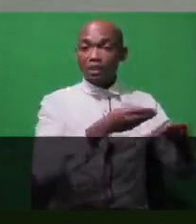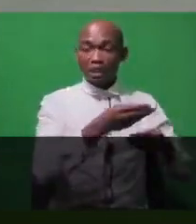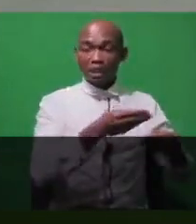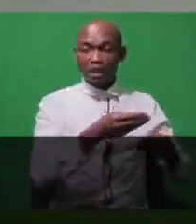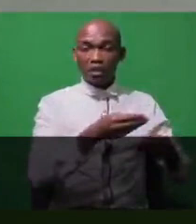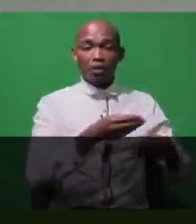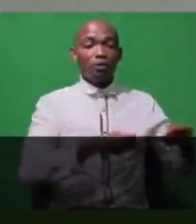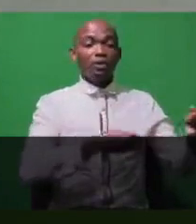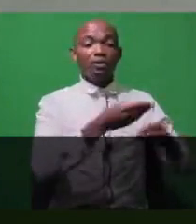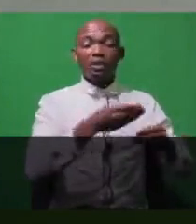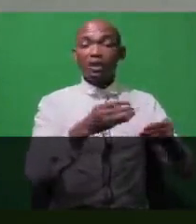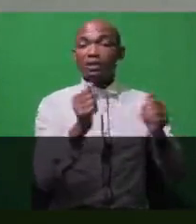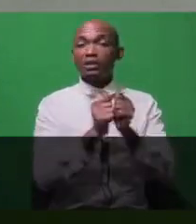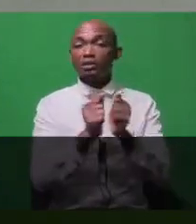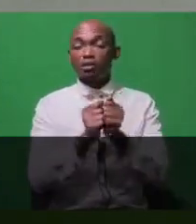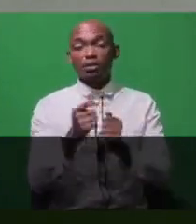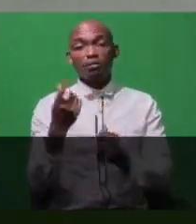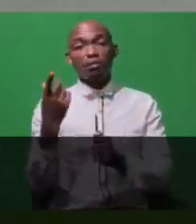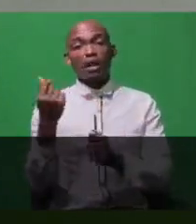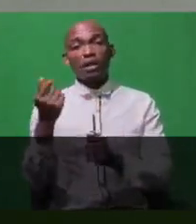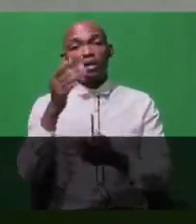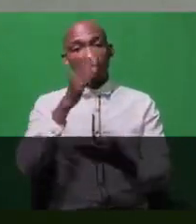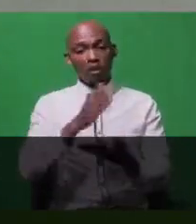sells goods by cash.